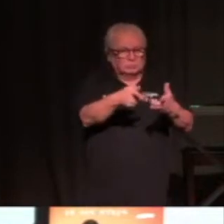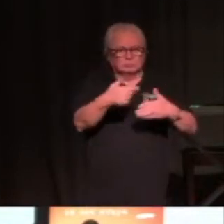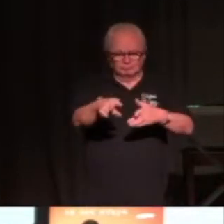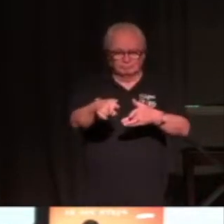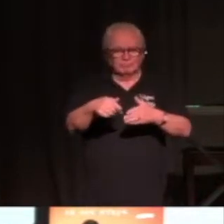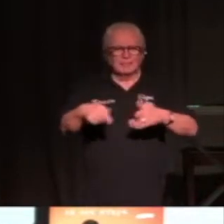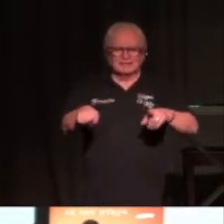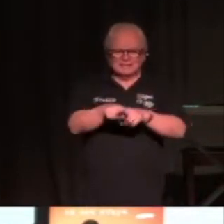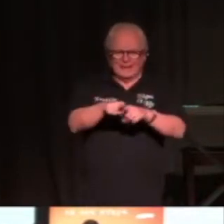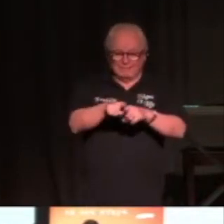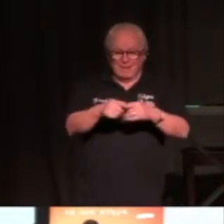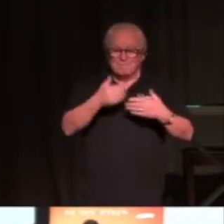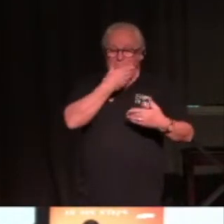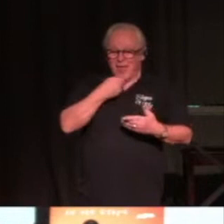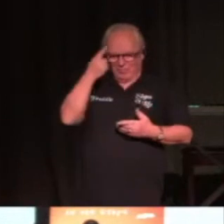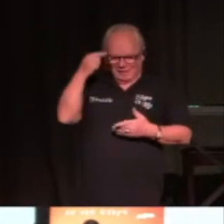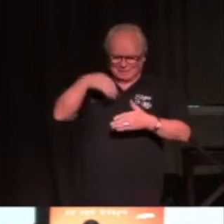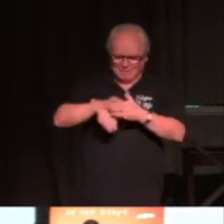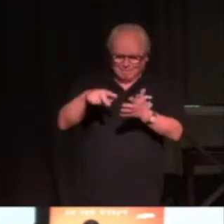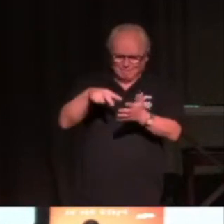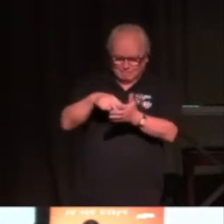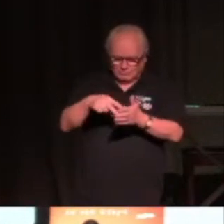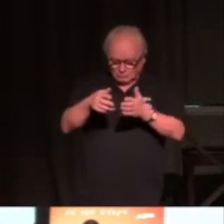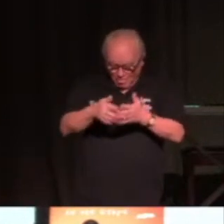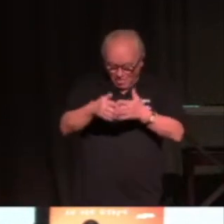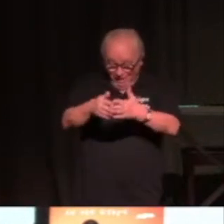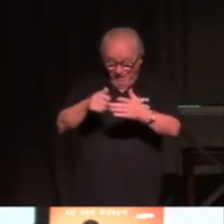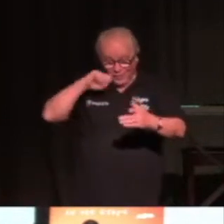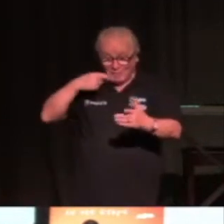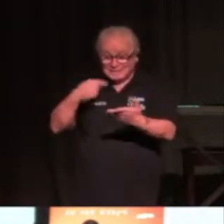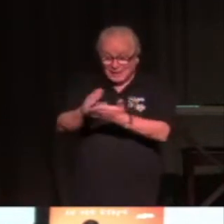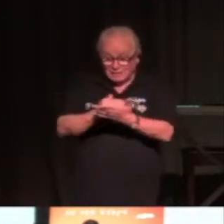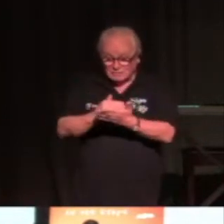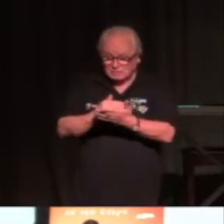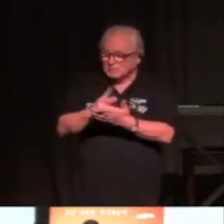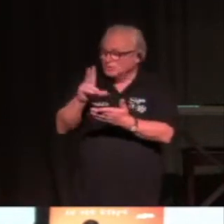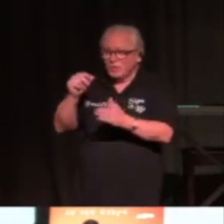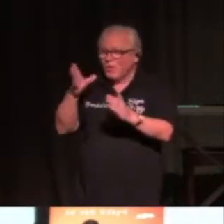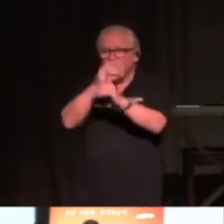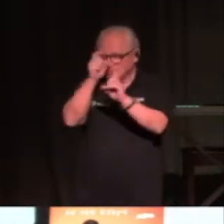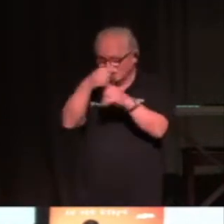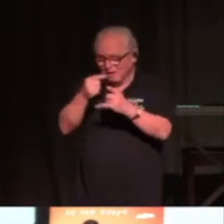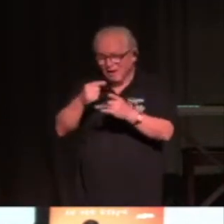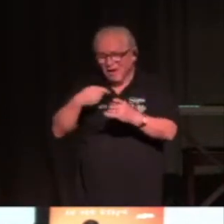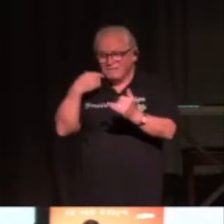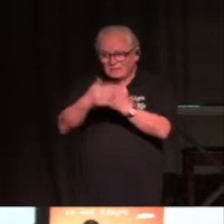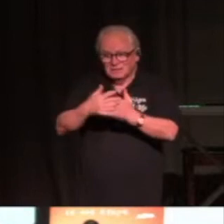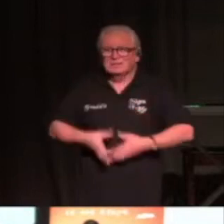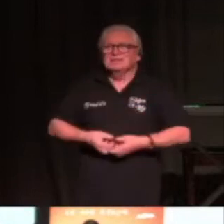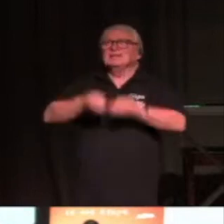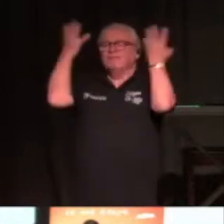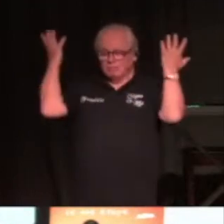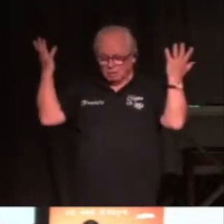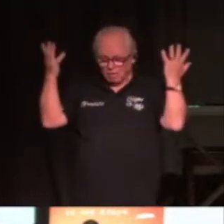that we would be saved was finally given up. And I don't know, this was Luke